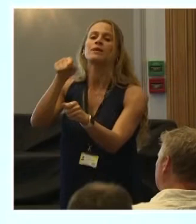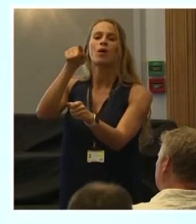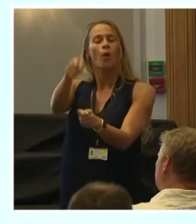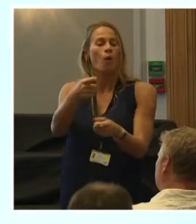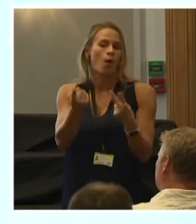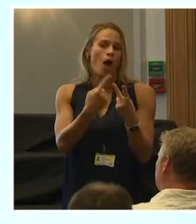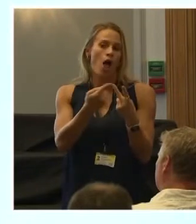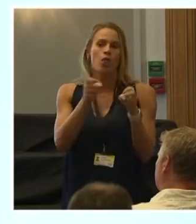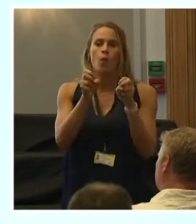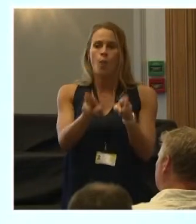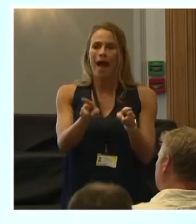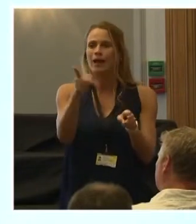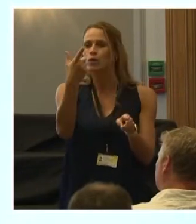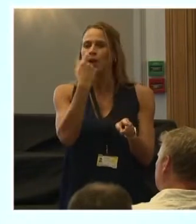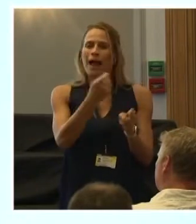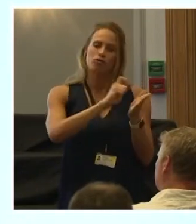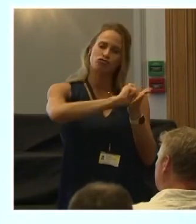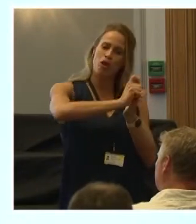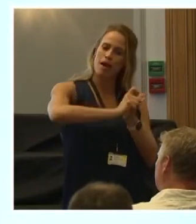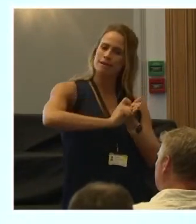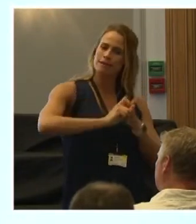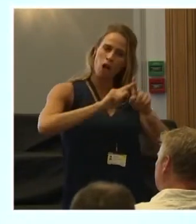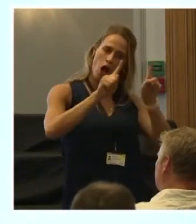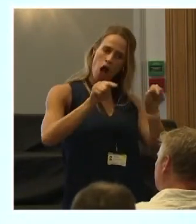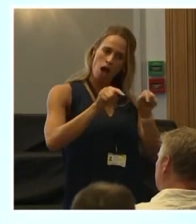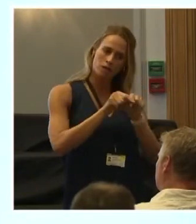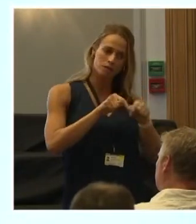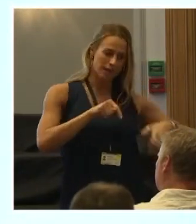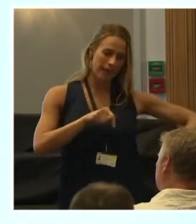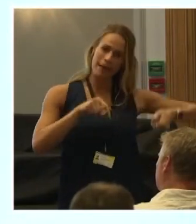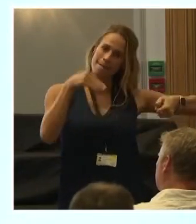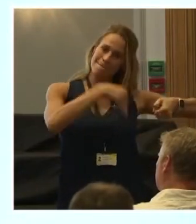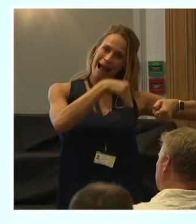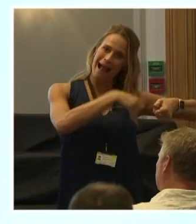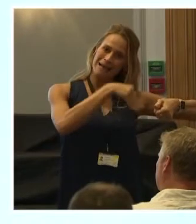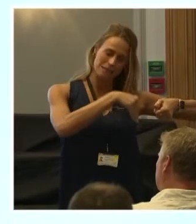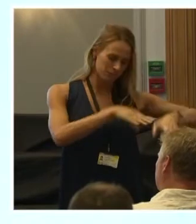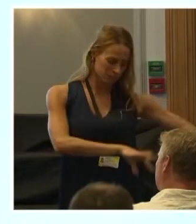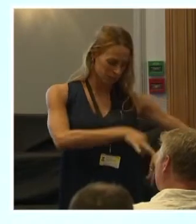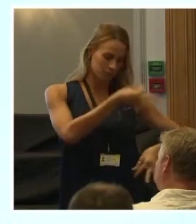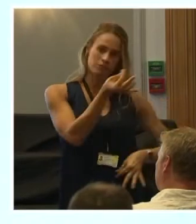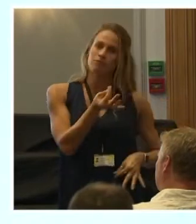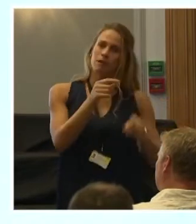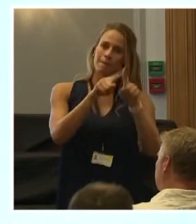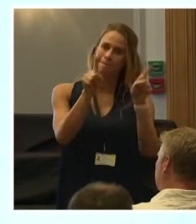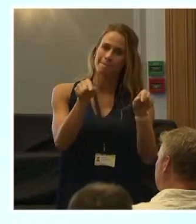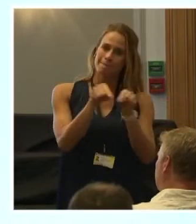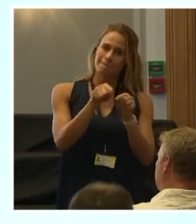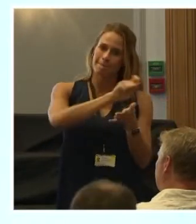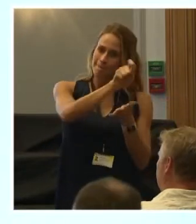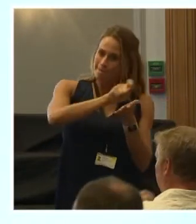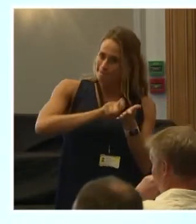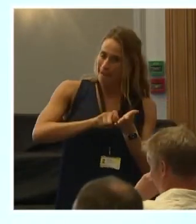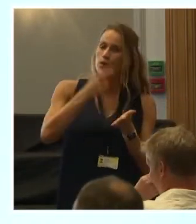would like to write your question on a card, you'll find those in your delegate bags, and there's a little post box on the staff table at the back of the room as